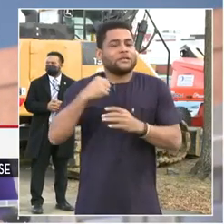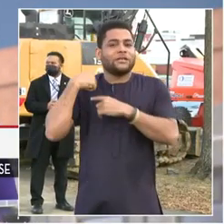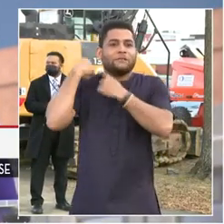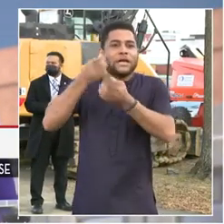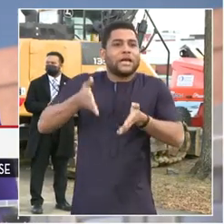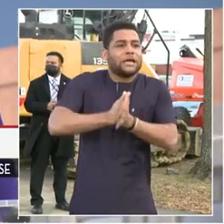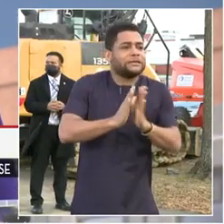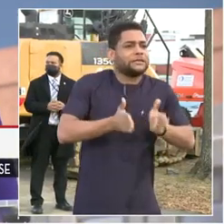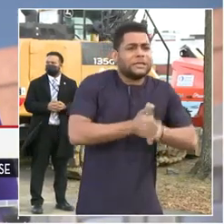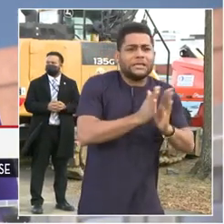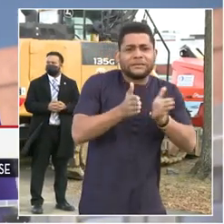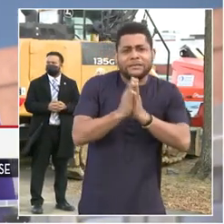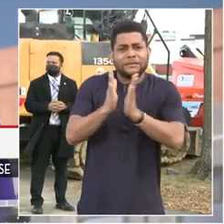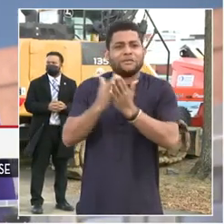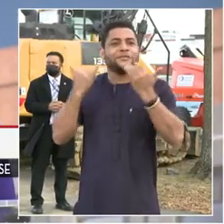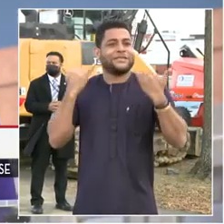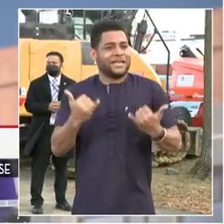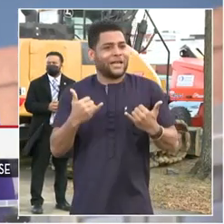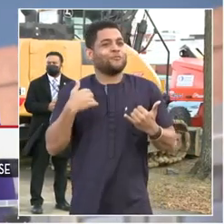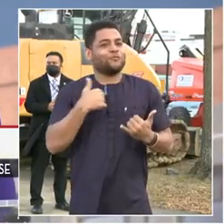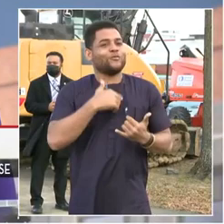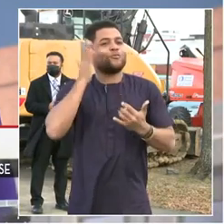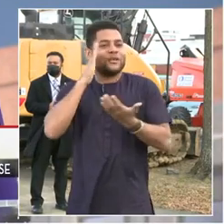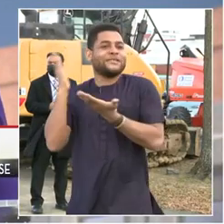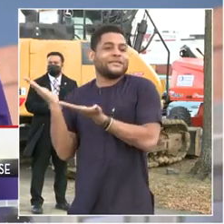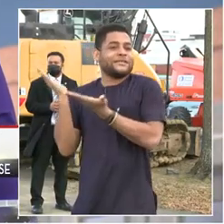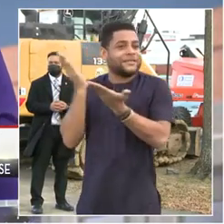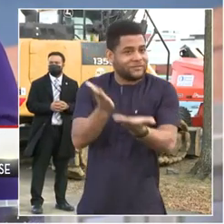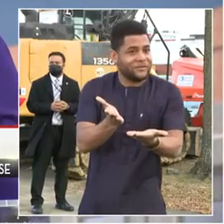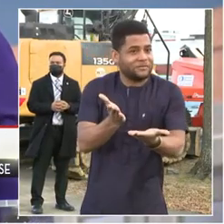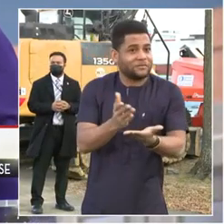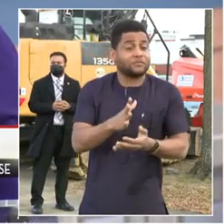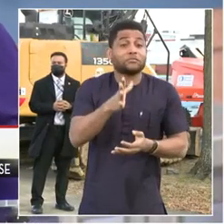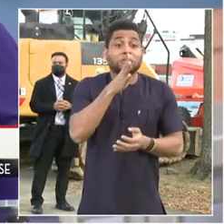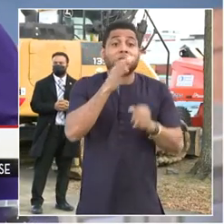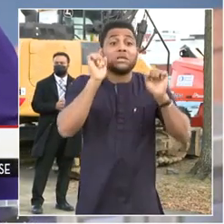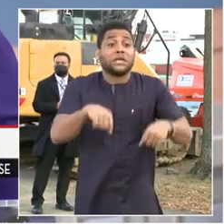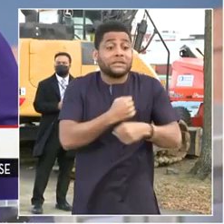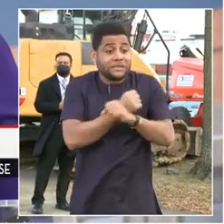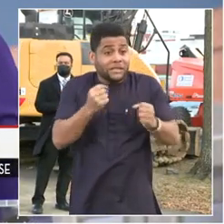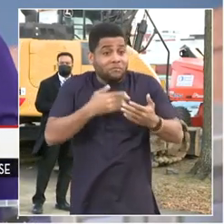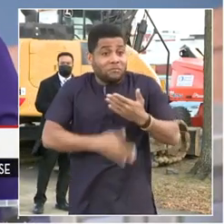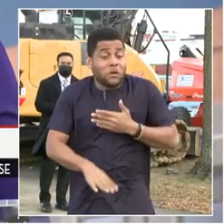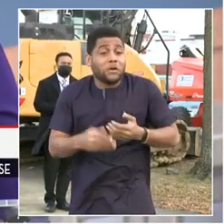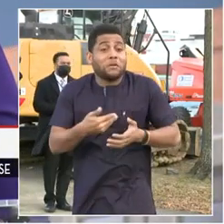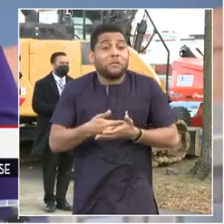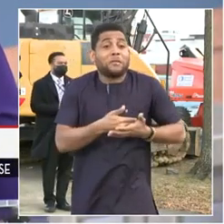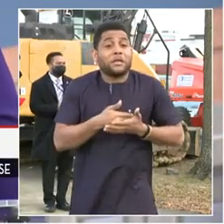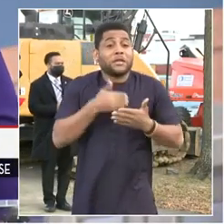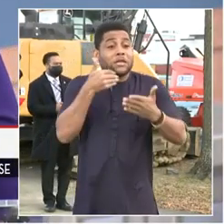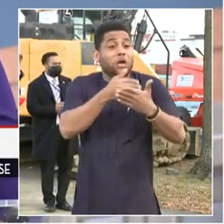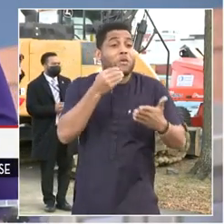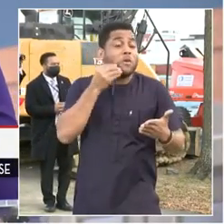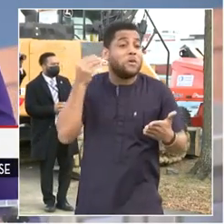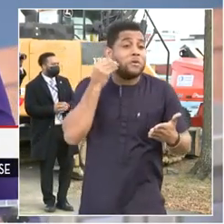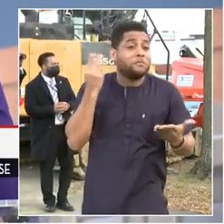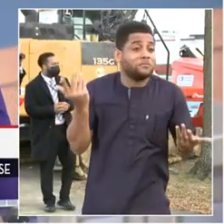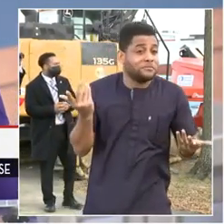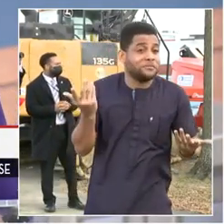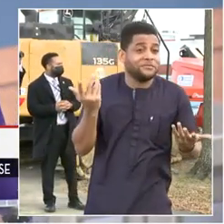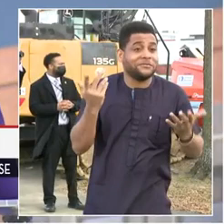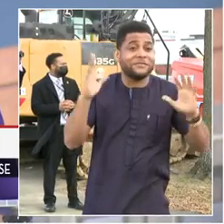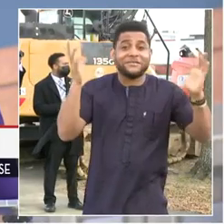to deliver. Mothers will safely be able to deliver their babies closer to home, right here.